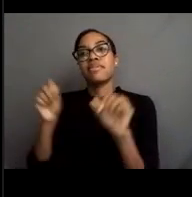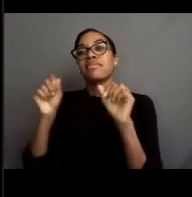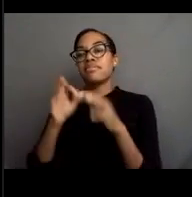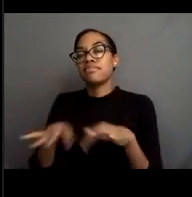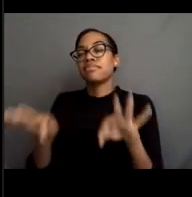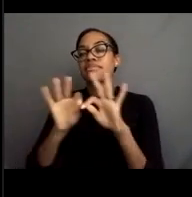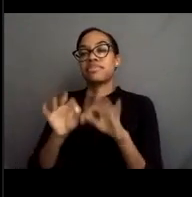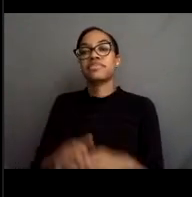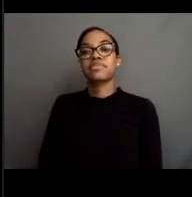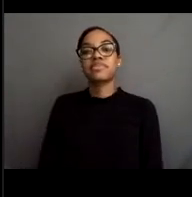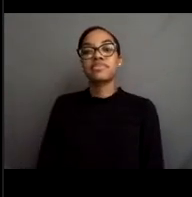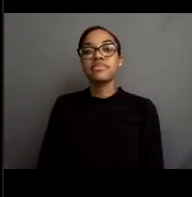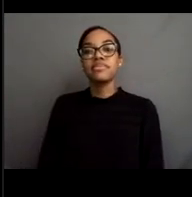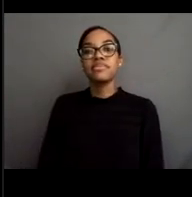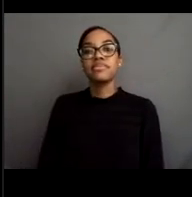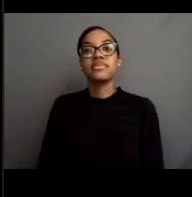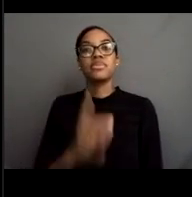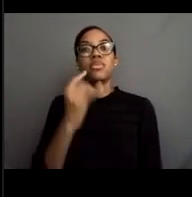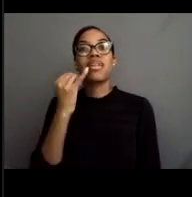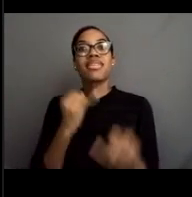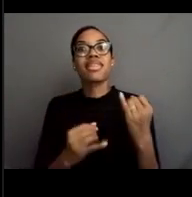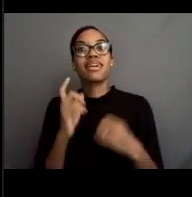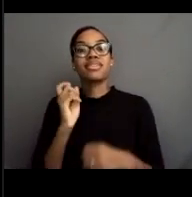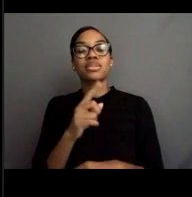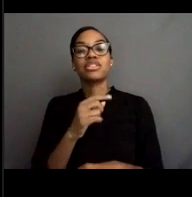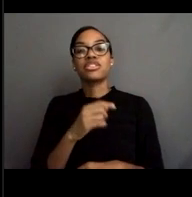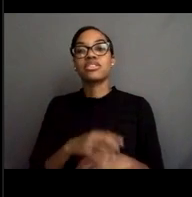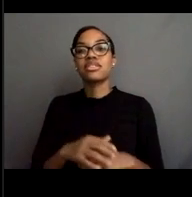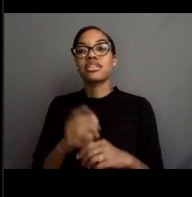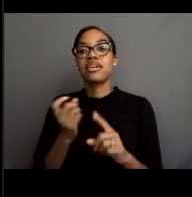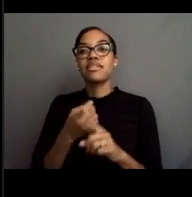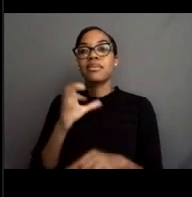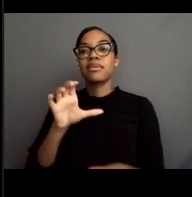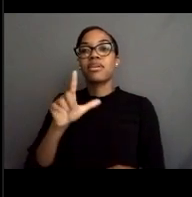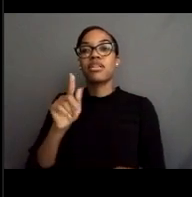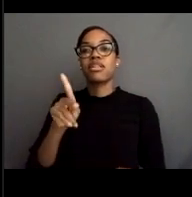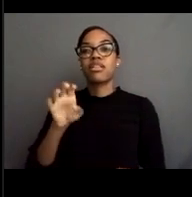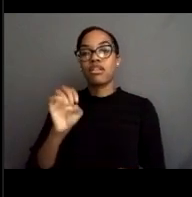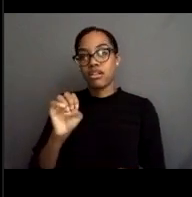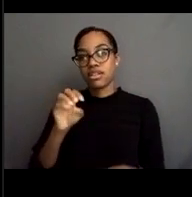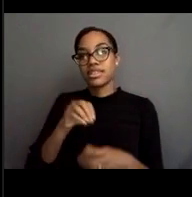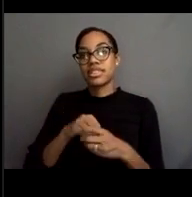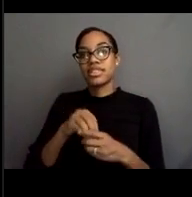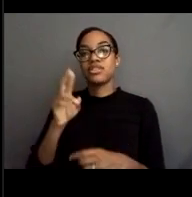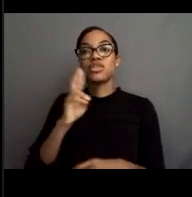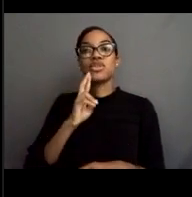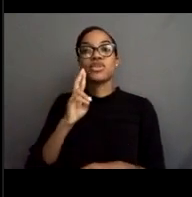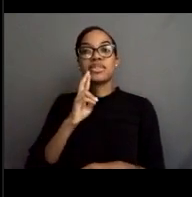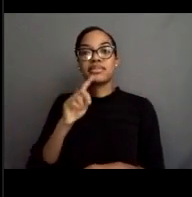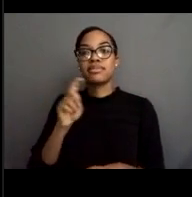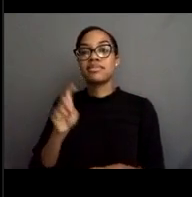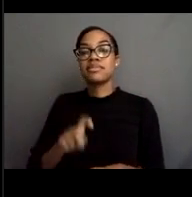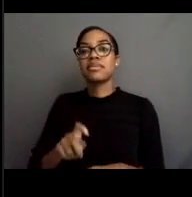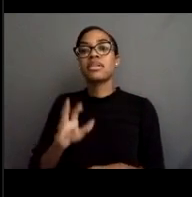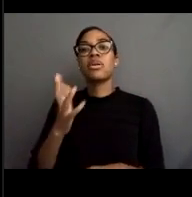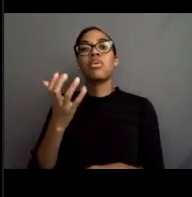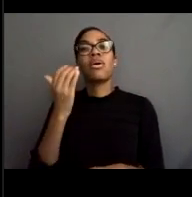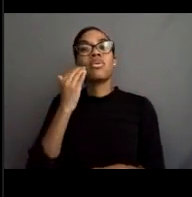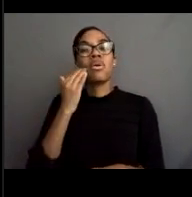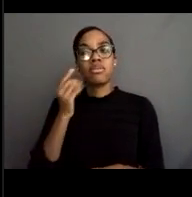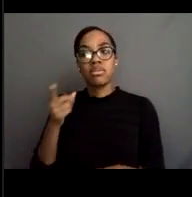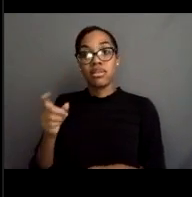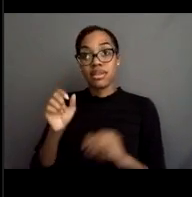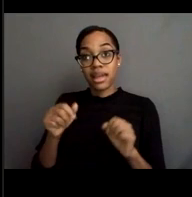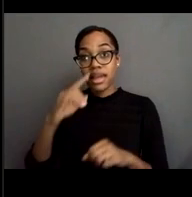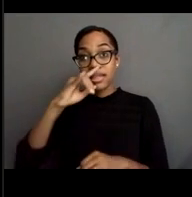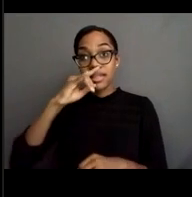All right. One quick final question from Clark and Ruth in Houston. They want to know whether kids are allowed to make and release their